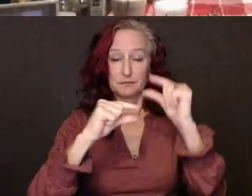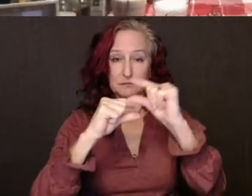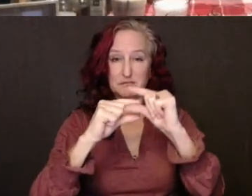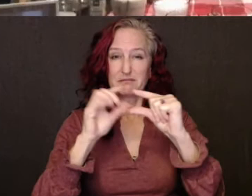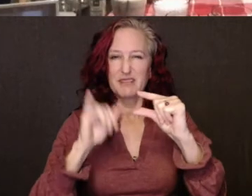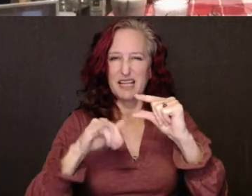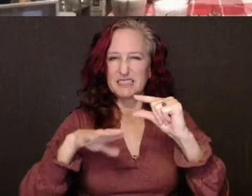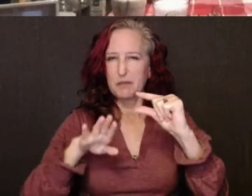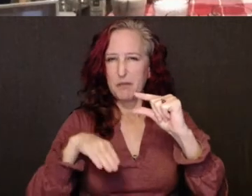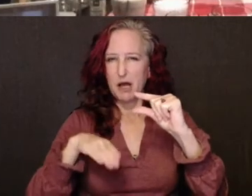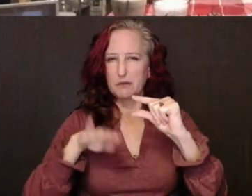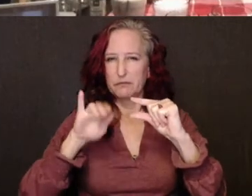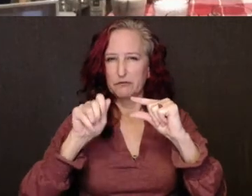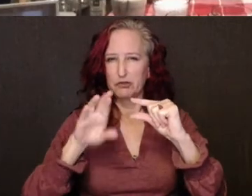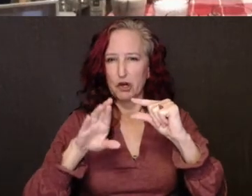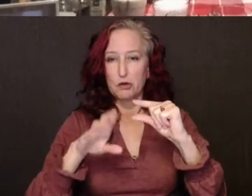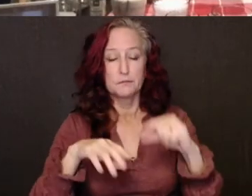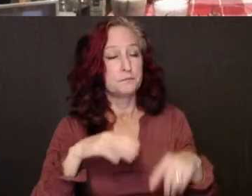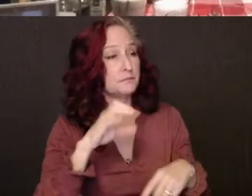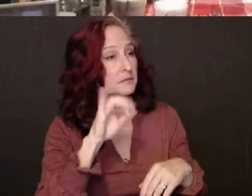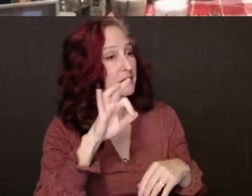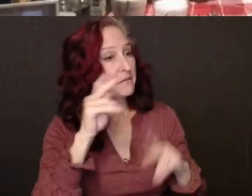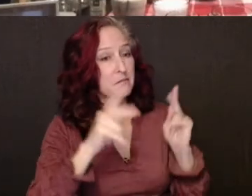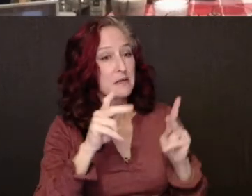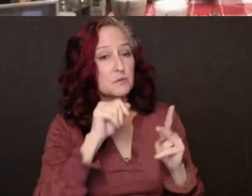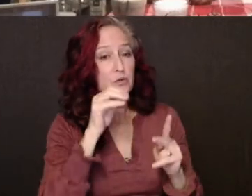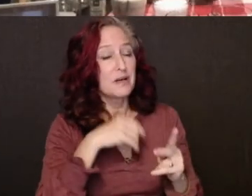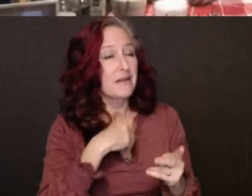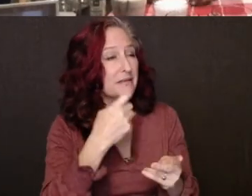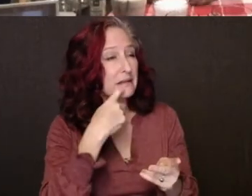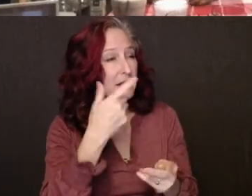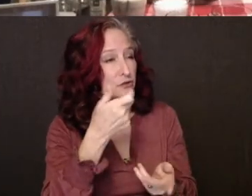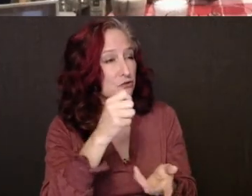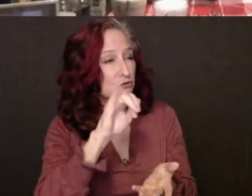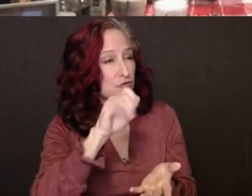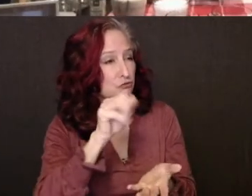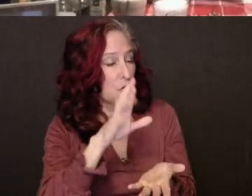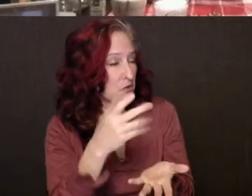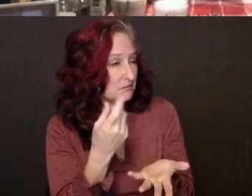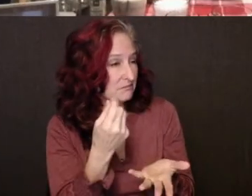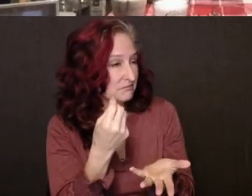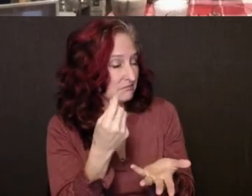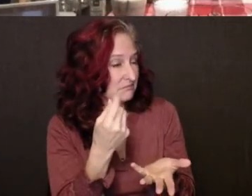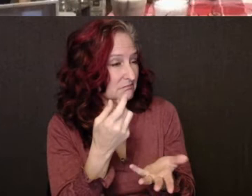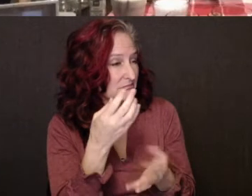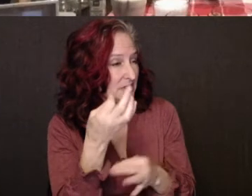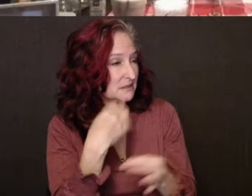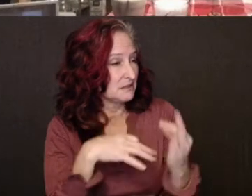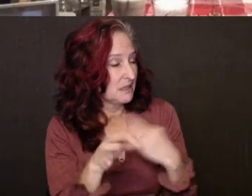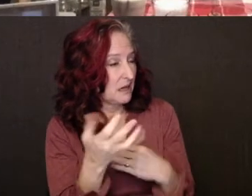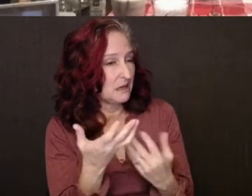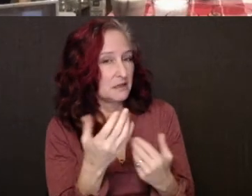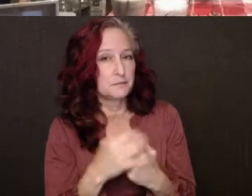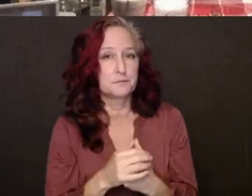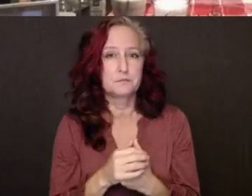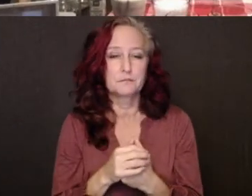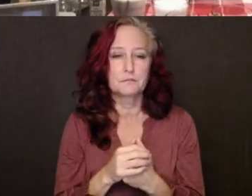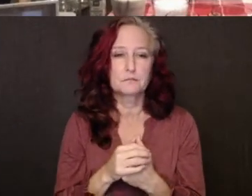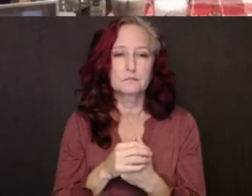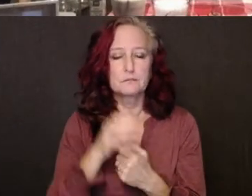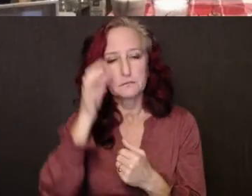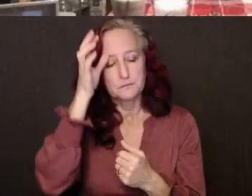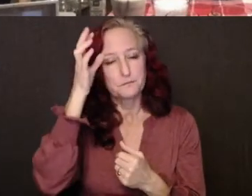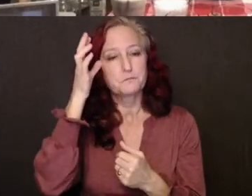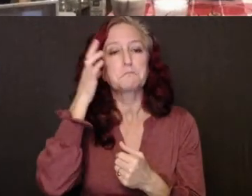warm pudding, you could just make the kheer and it would be fine. So yeah, those are the 2 main layers, and what I'm going to do is kind